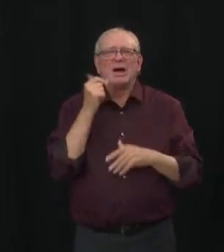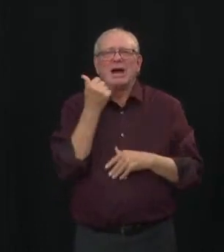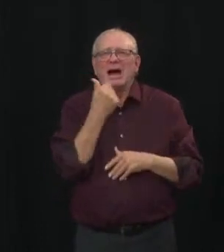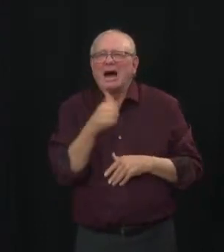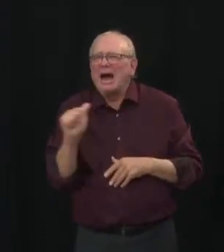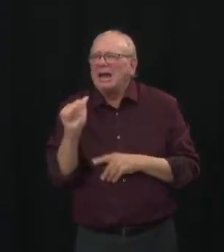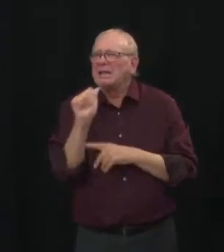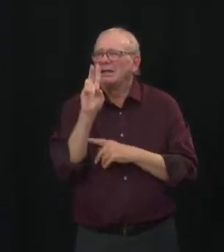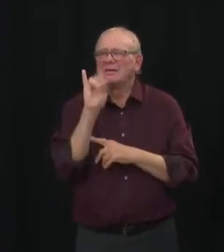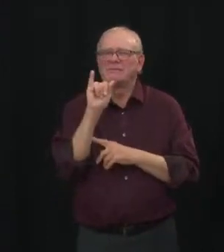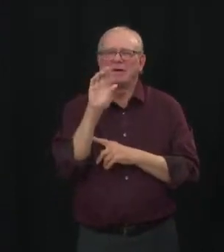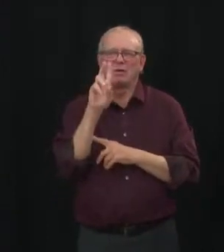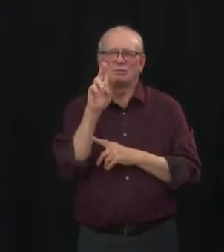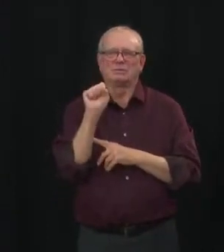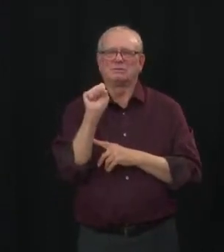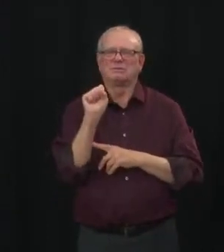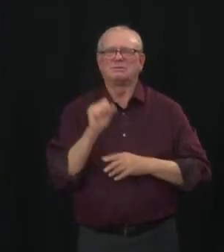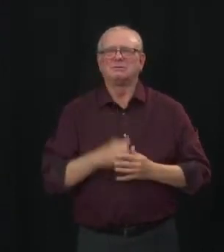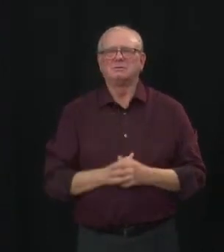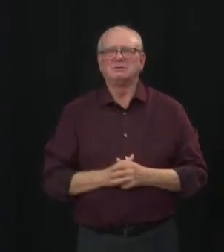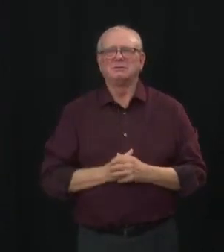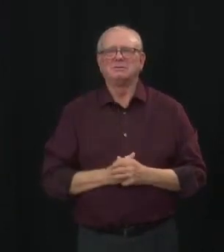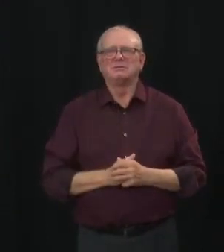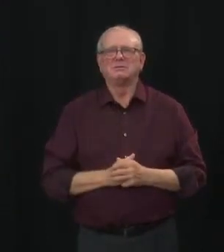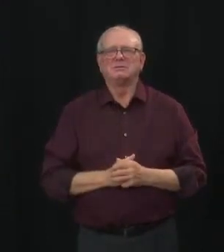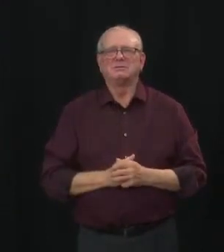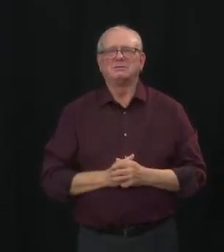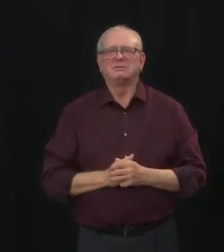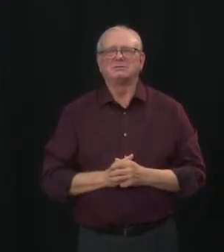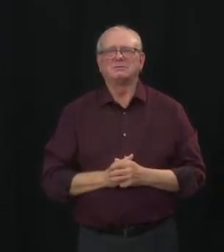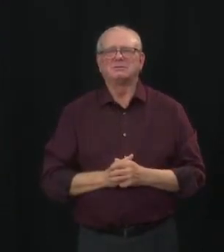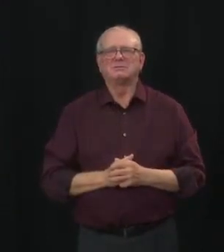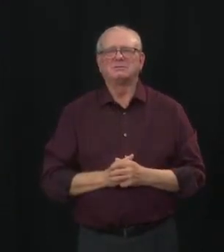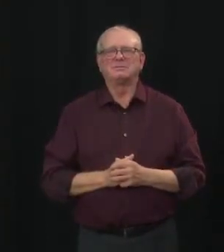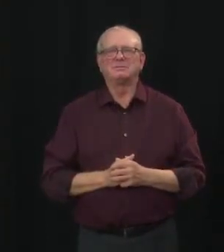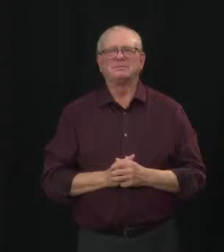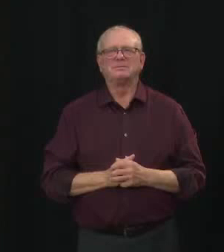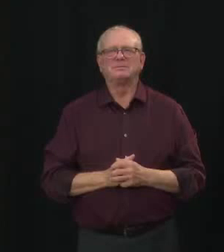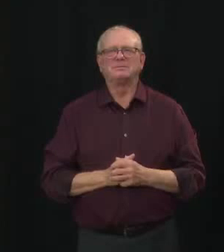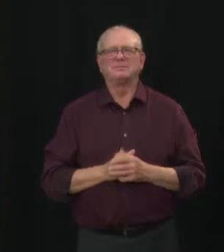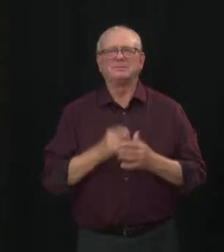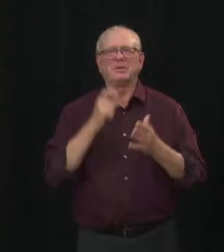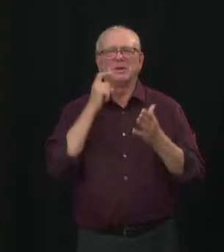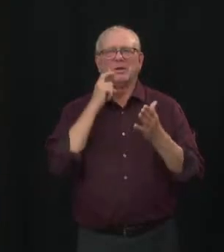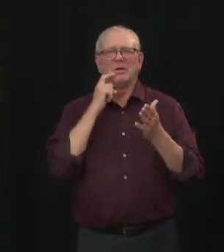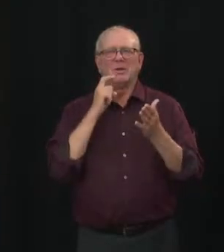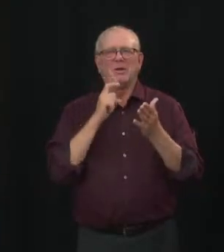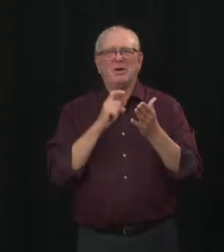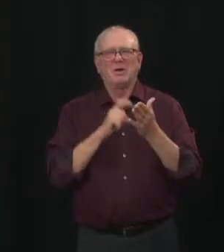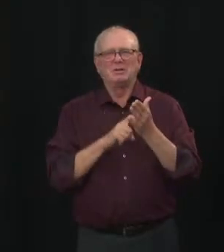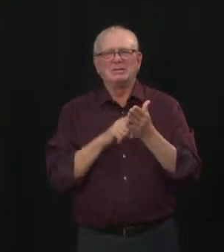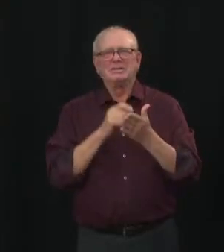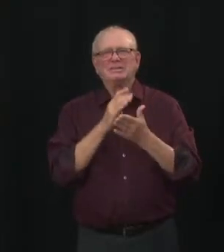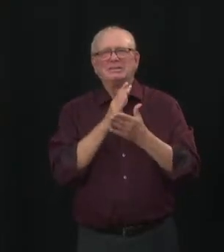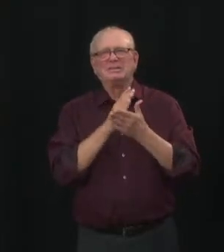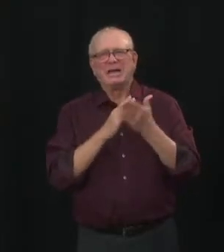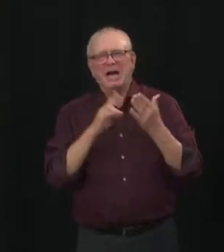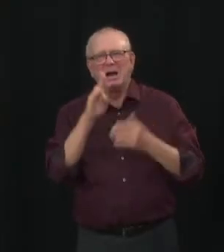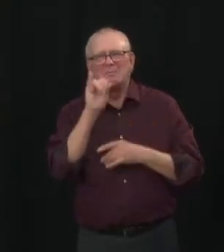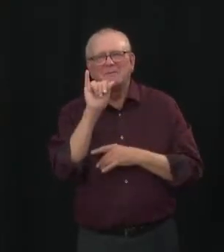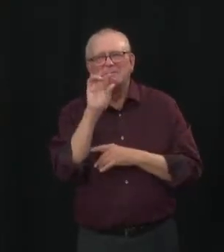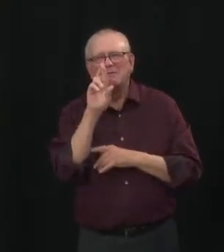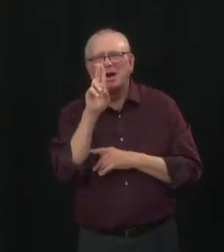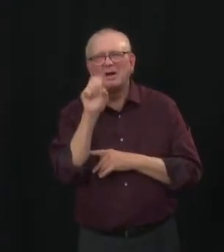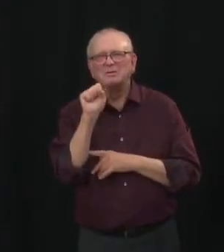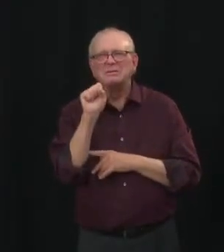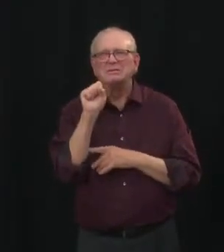upsets. So again, I would say that we have seen some evidence that other viruses that have not been circulating